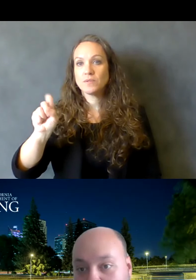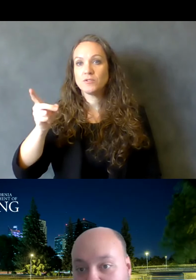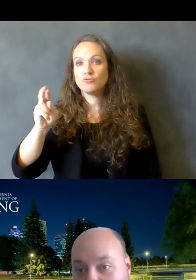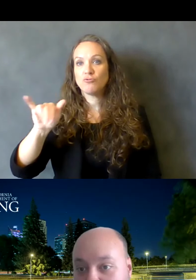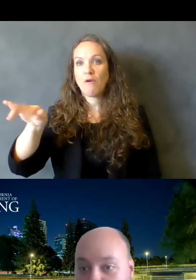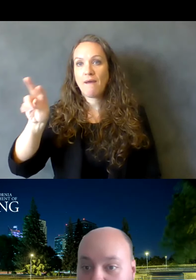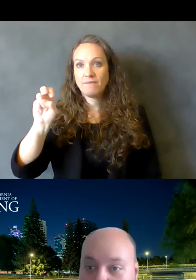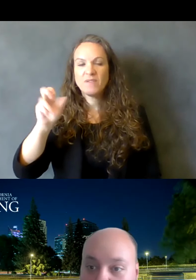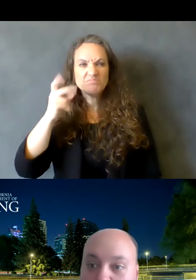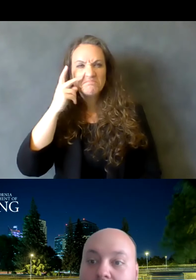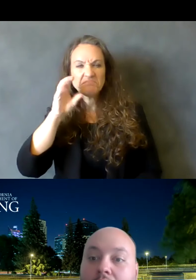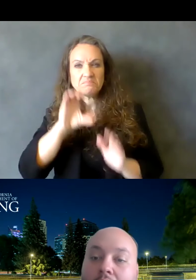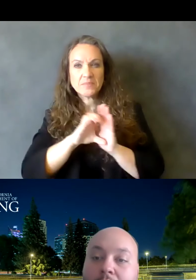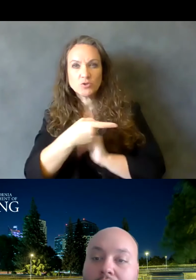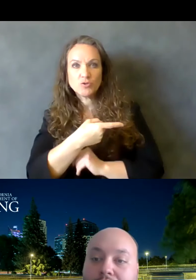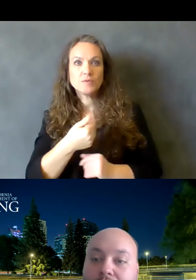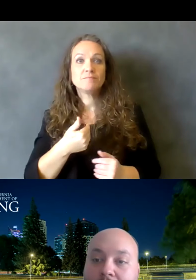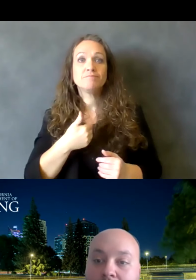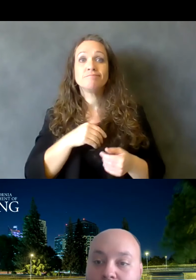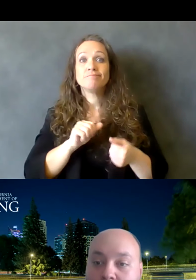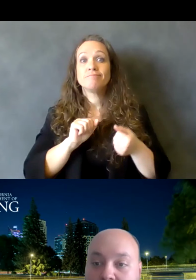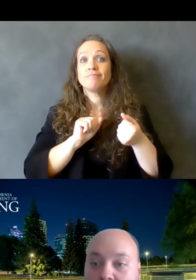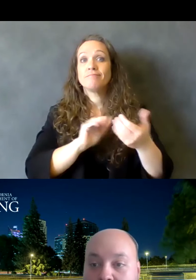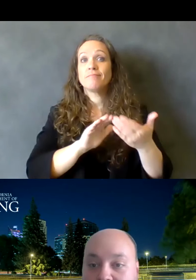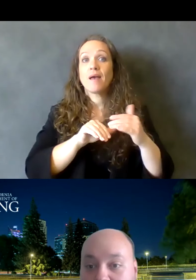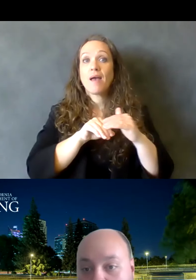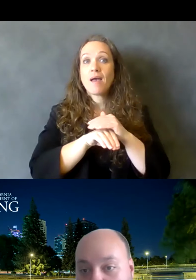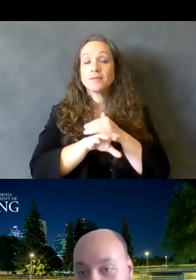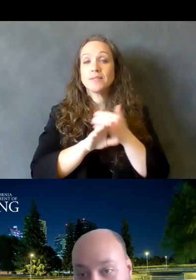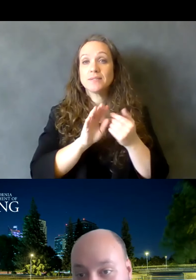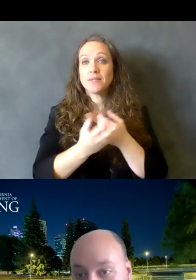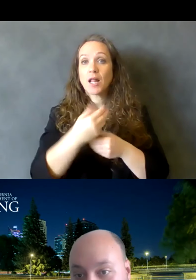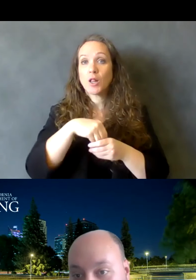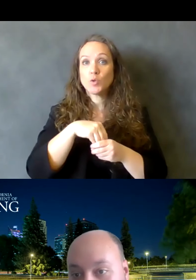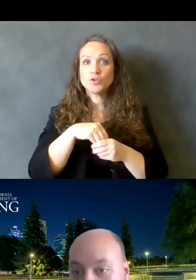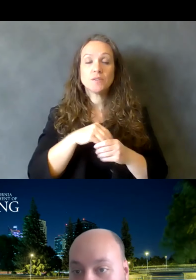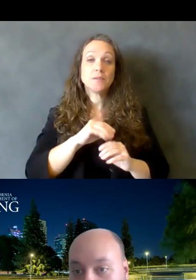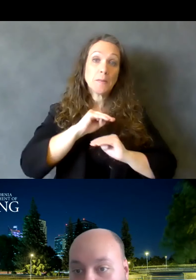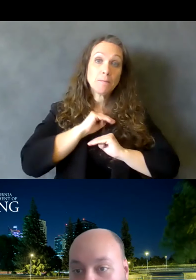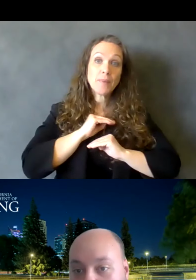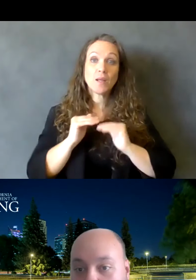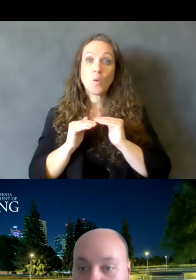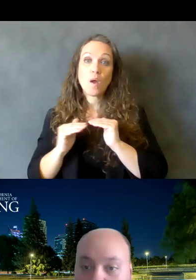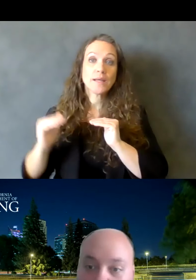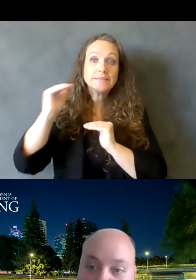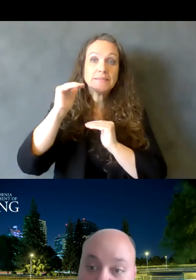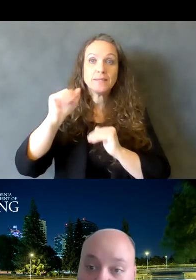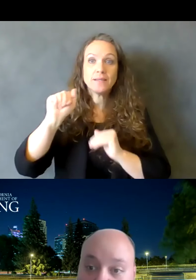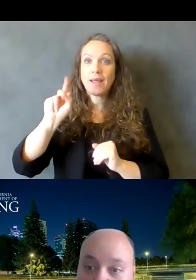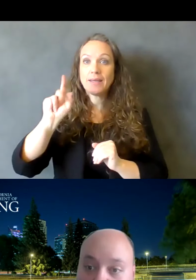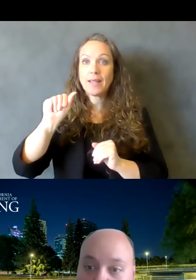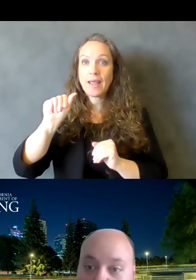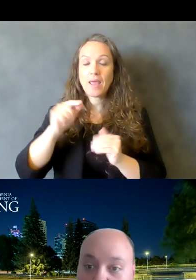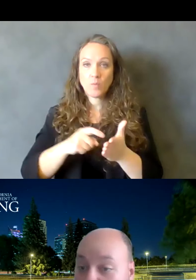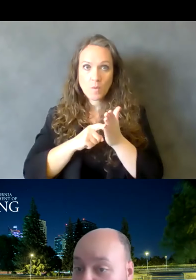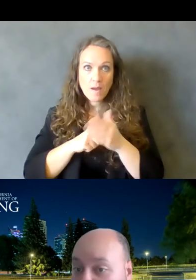will address access and inclusion issues and will meet or exceed all ADA standards. It'll be climate